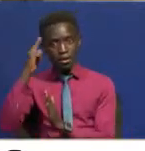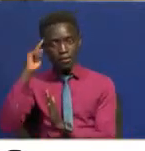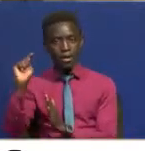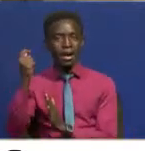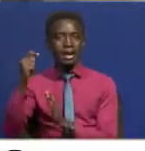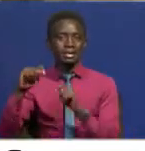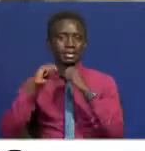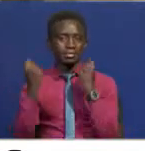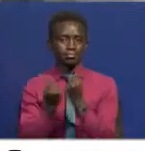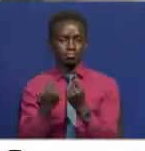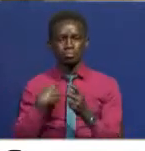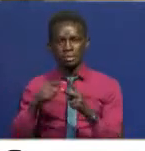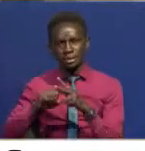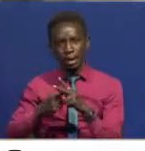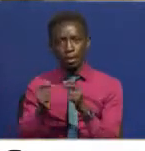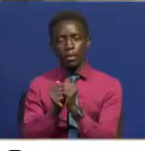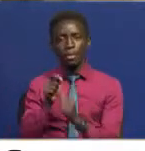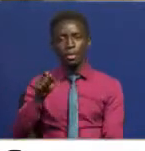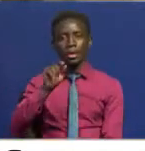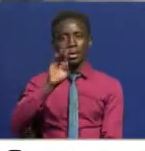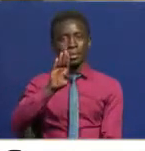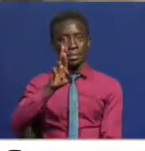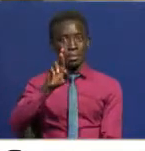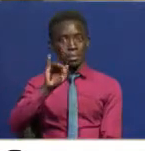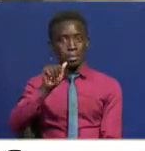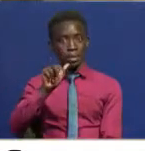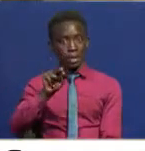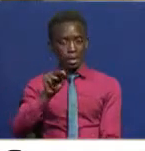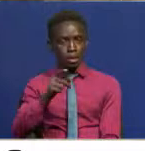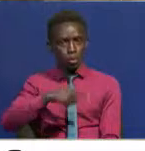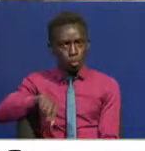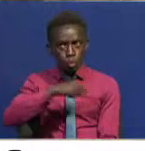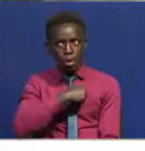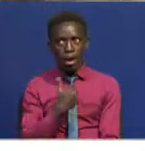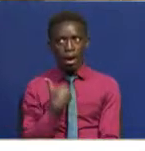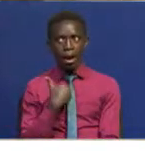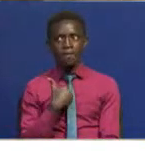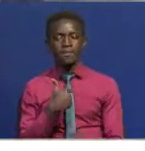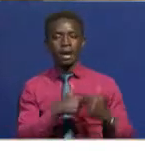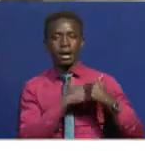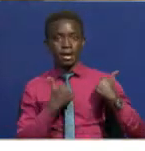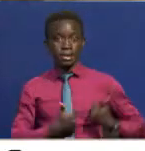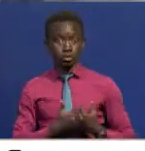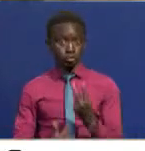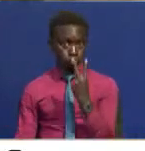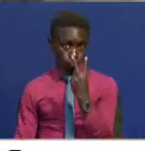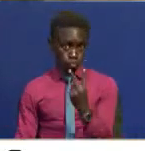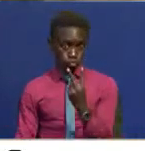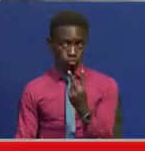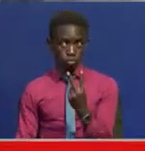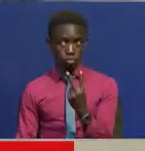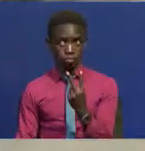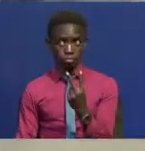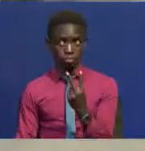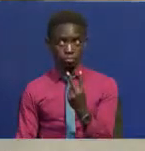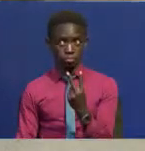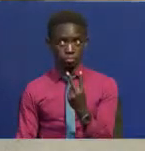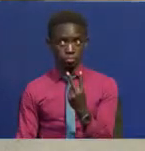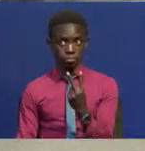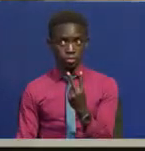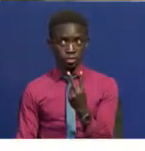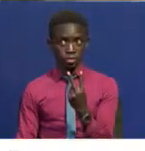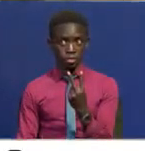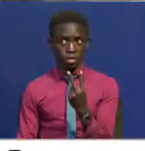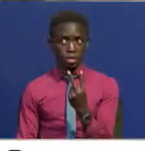start with you, Brian, because one of the things you've got to do, you've got two hats. So if there is one you use as a